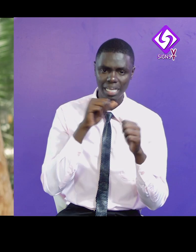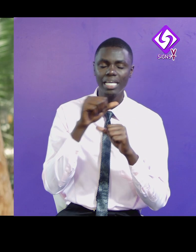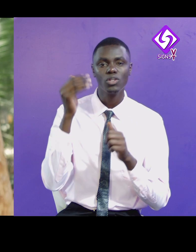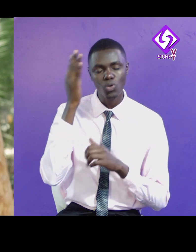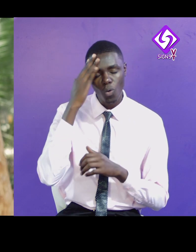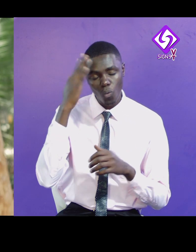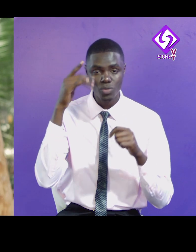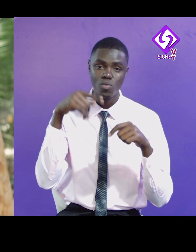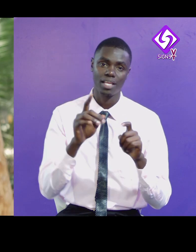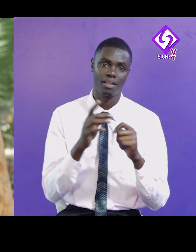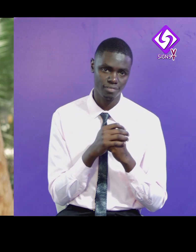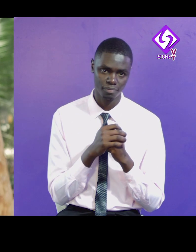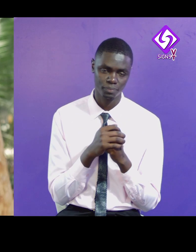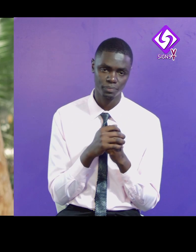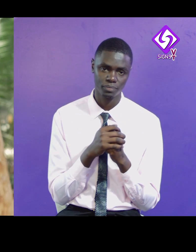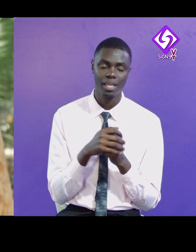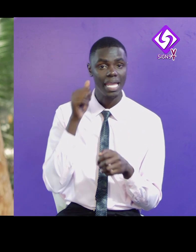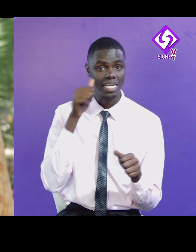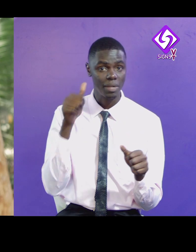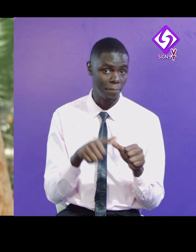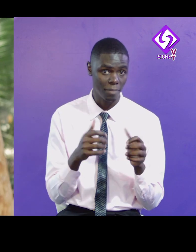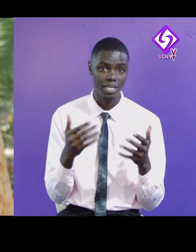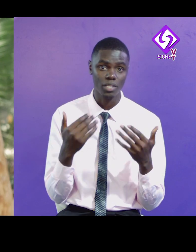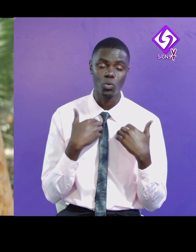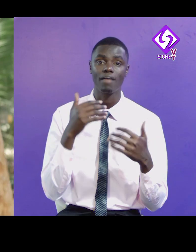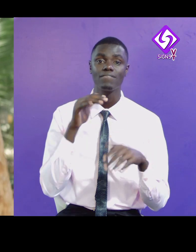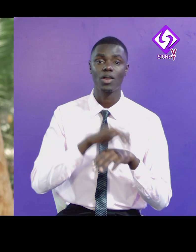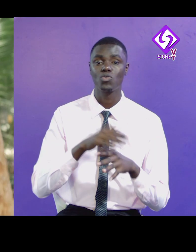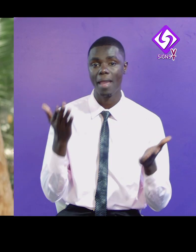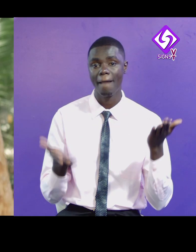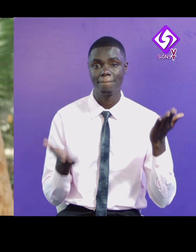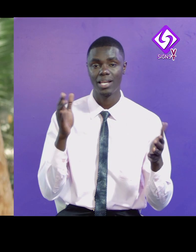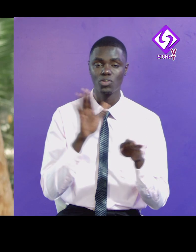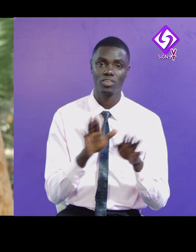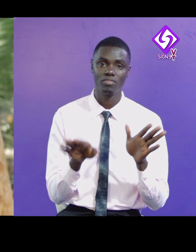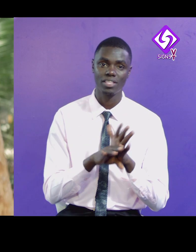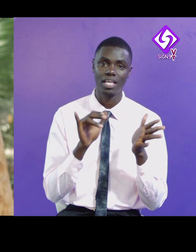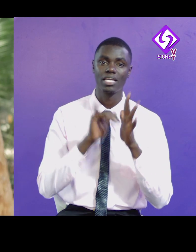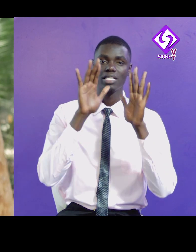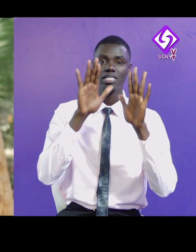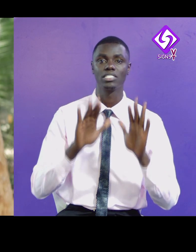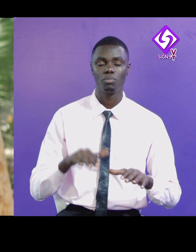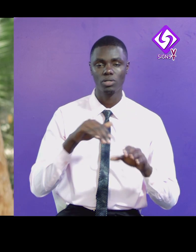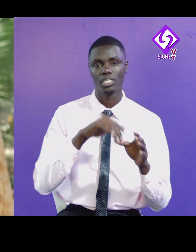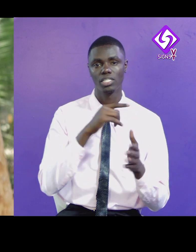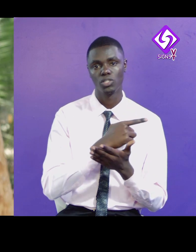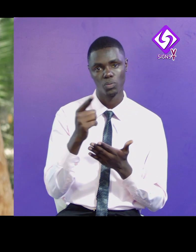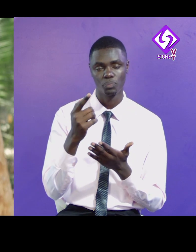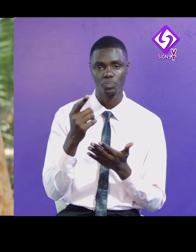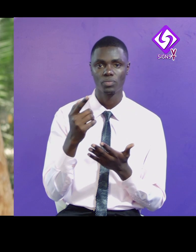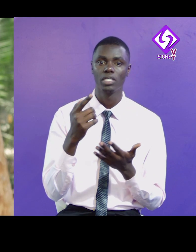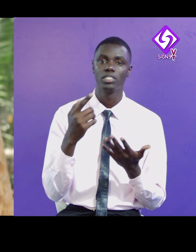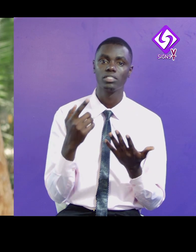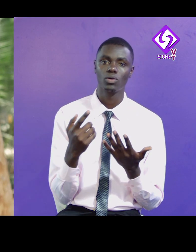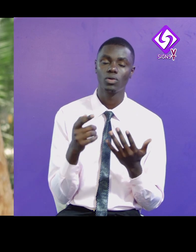about knowing yourself and remembering to have a good balance of everything that is important to you in your week. Because it can be